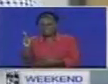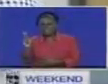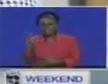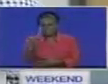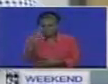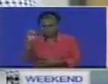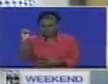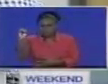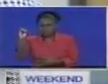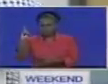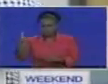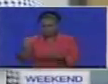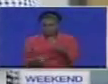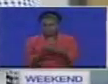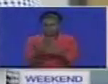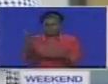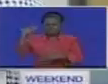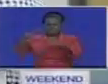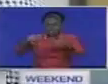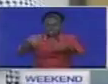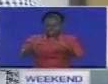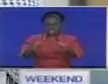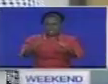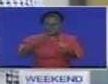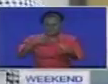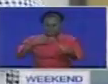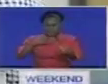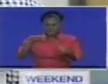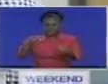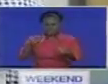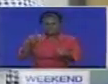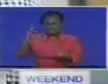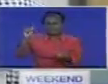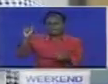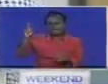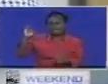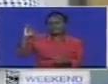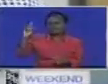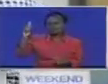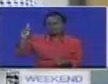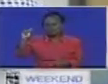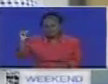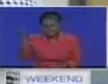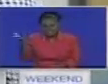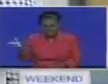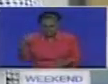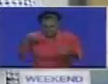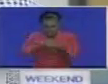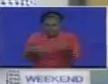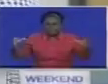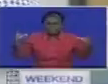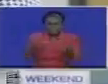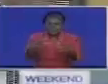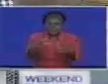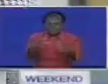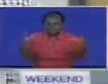2001. Our previous chairman, my predecessor, was one Ginyo Kariuki, who was there. We got into the party as a group